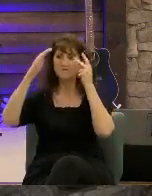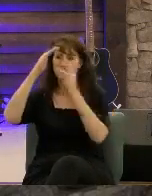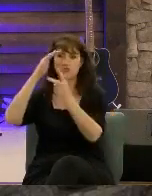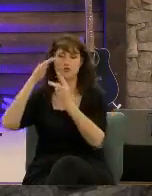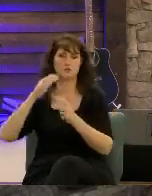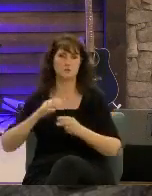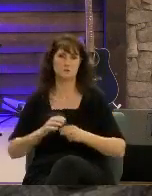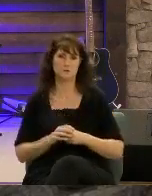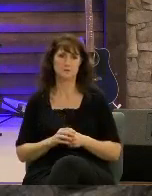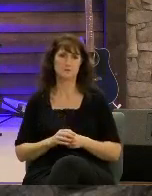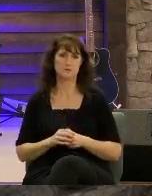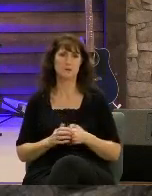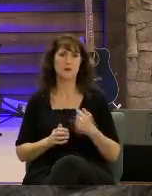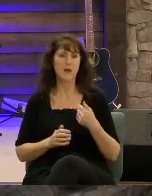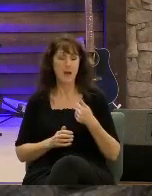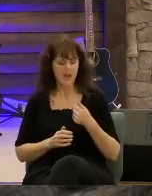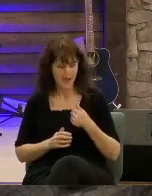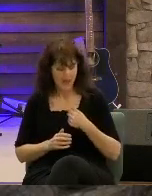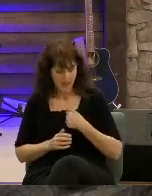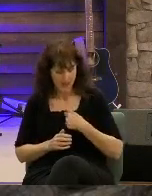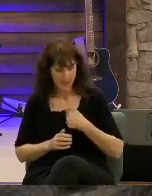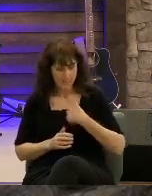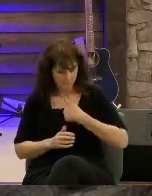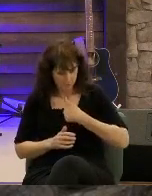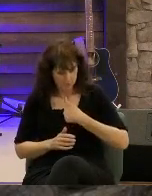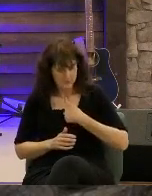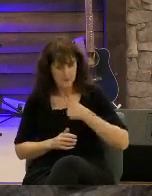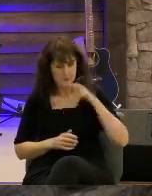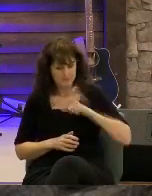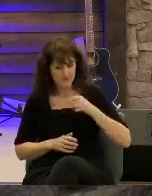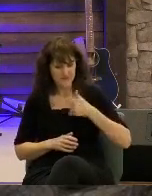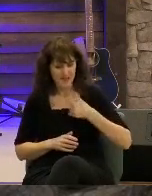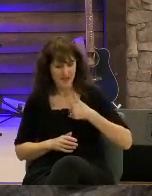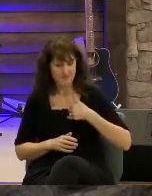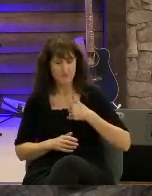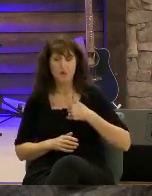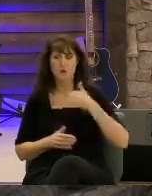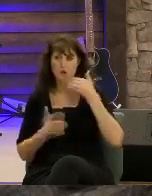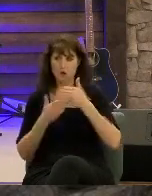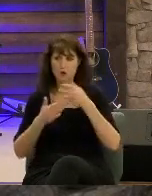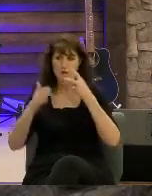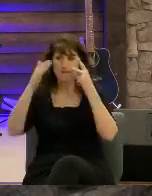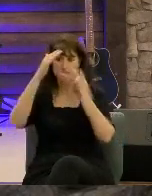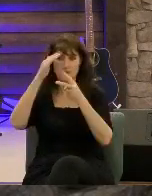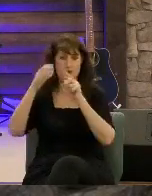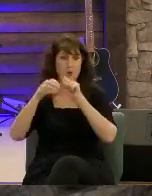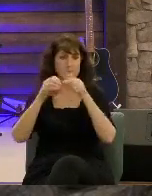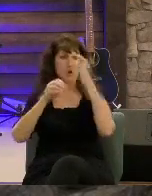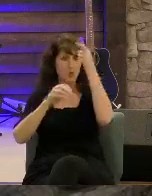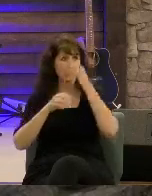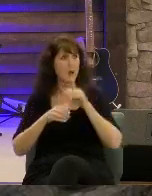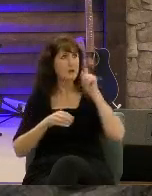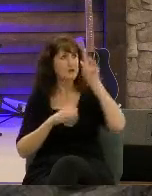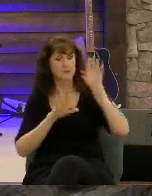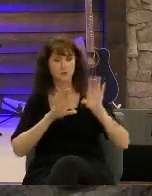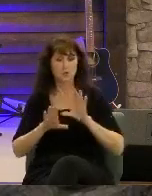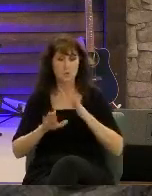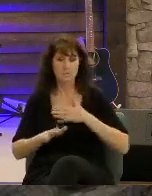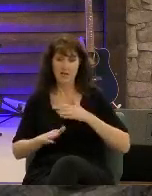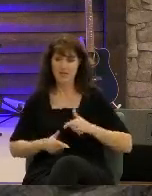must have an adequate vision of what God is doing in my life. Yes. Okay? And I'll just say this, okay?